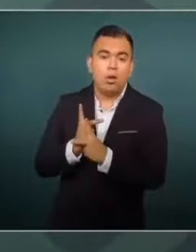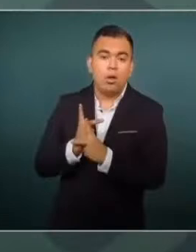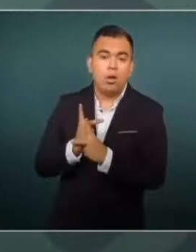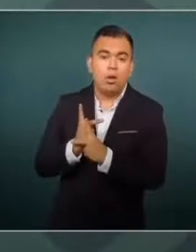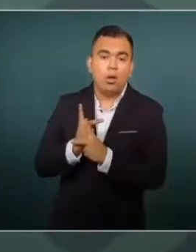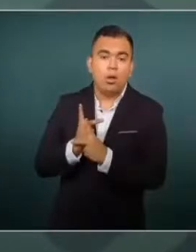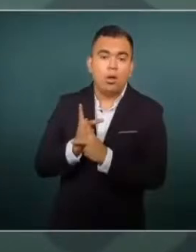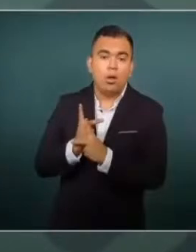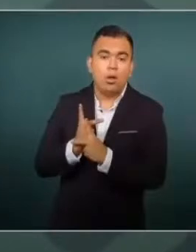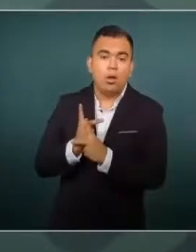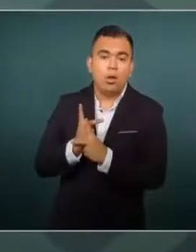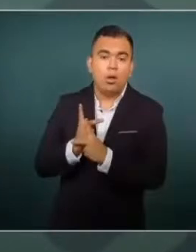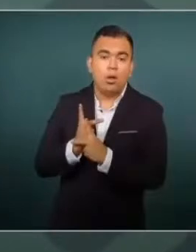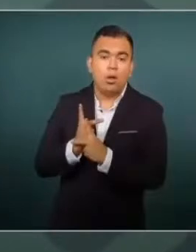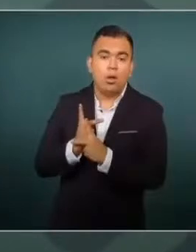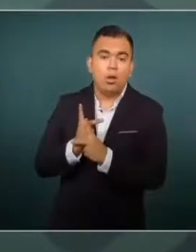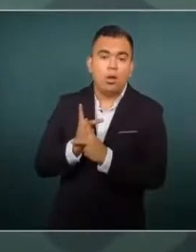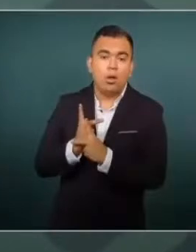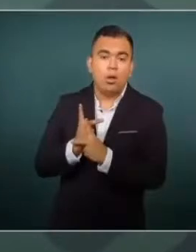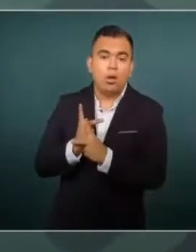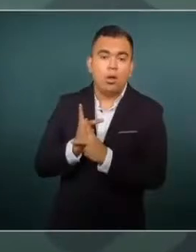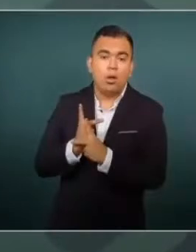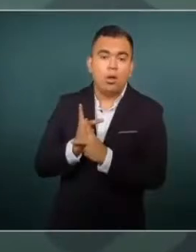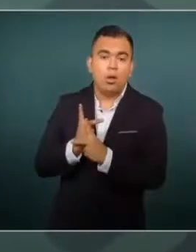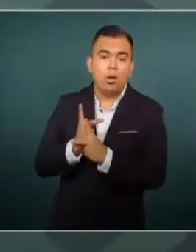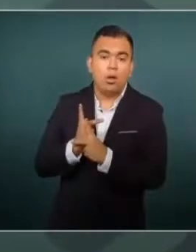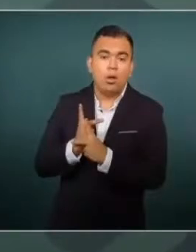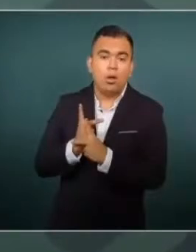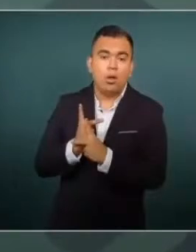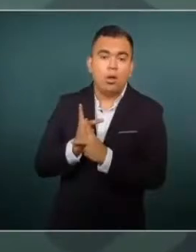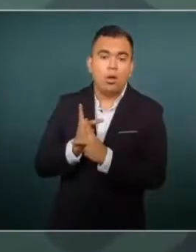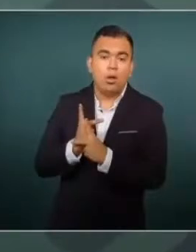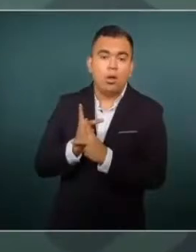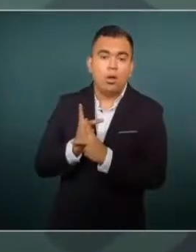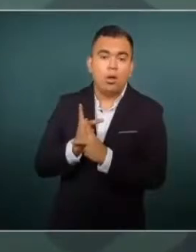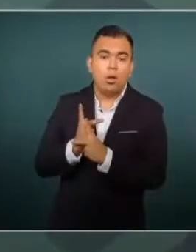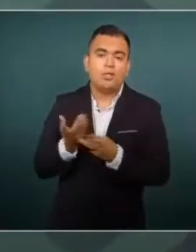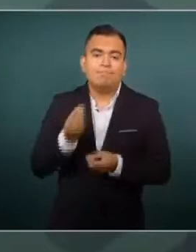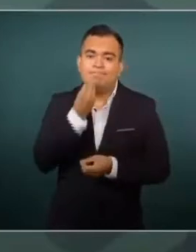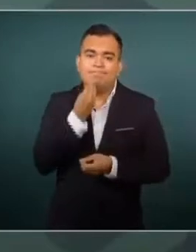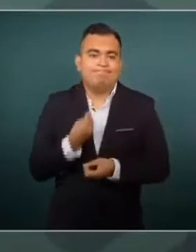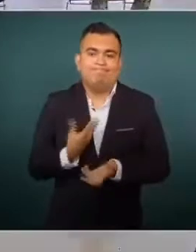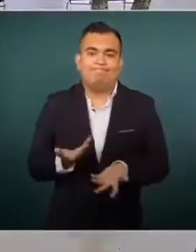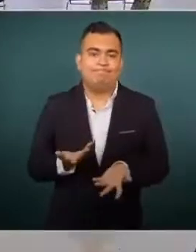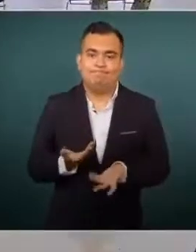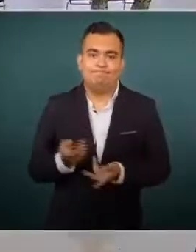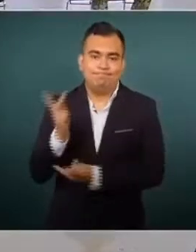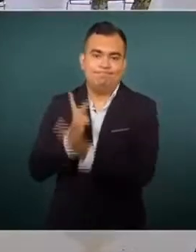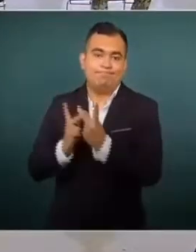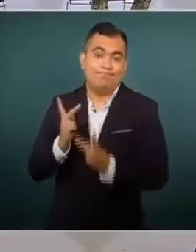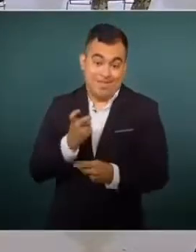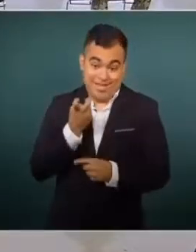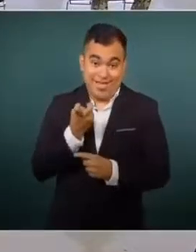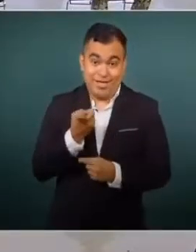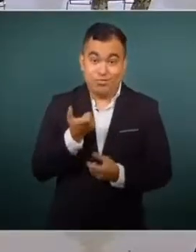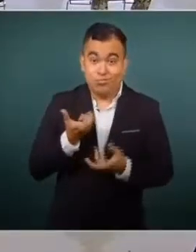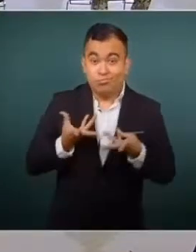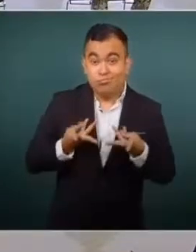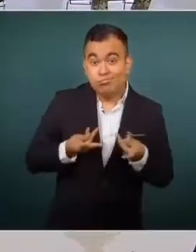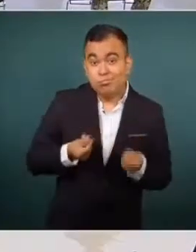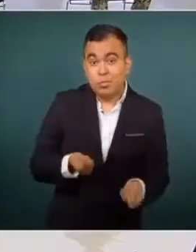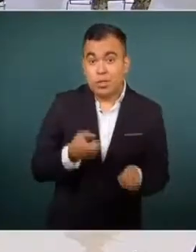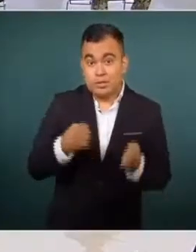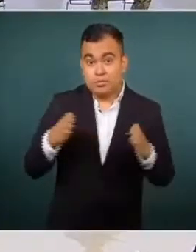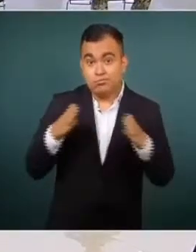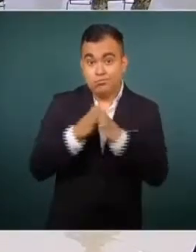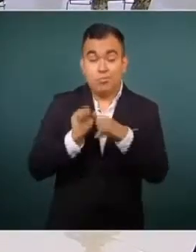says the only reason they did it is because they had no other way to resolve the problems. El costo financiero que ha tenido la emergencia